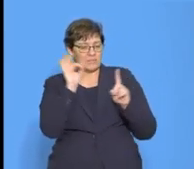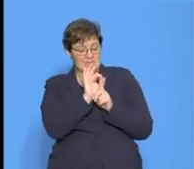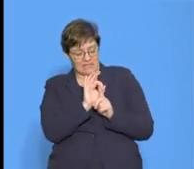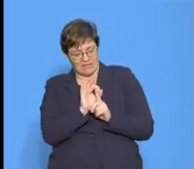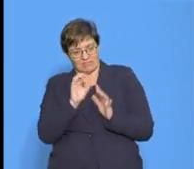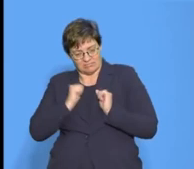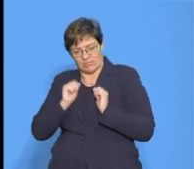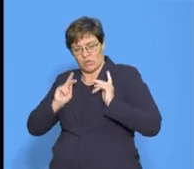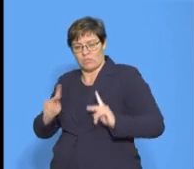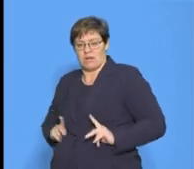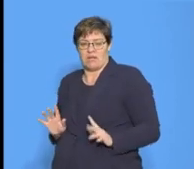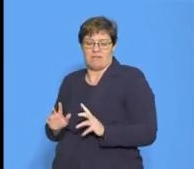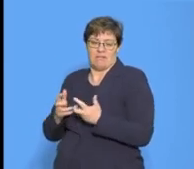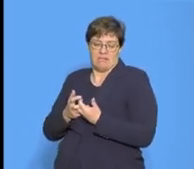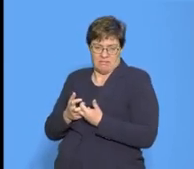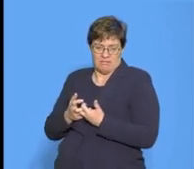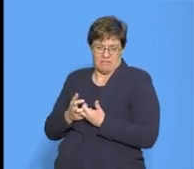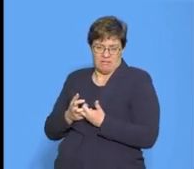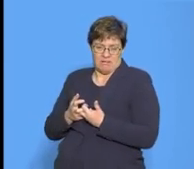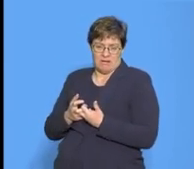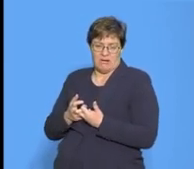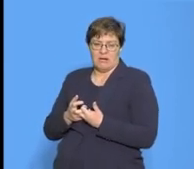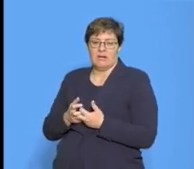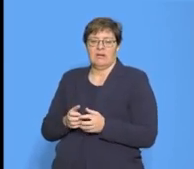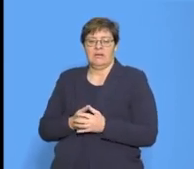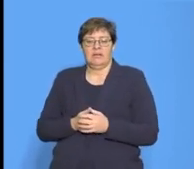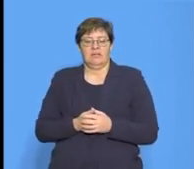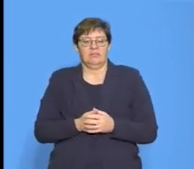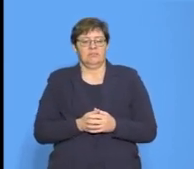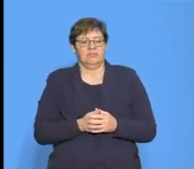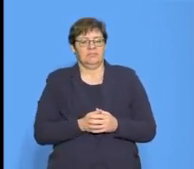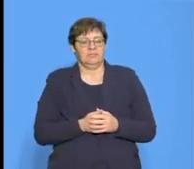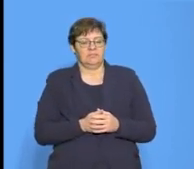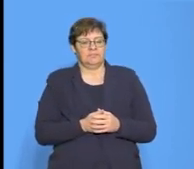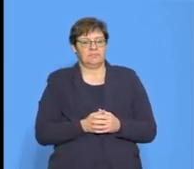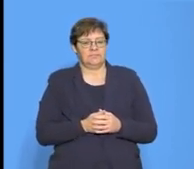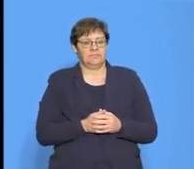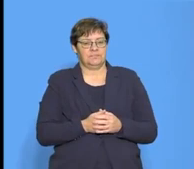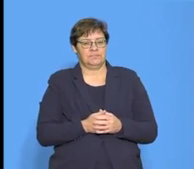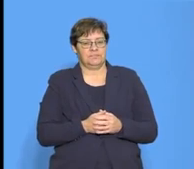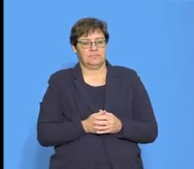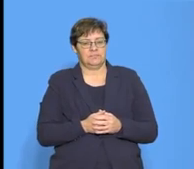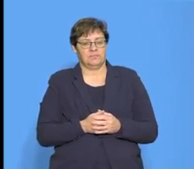become more specific, and so we make the groups, or we